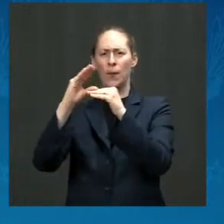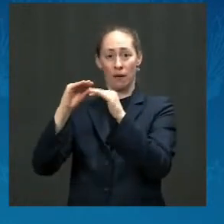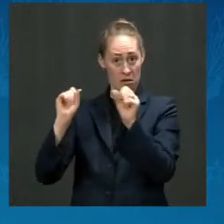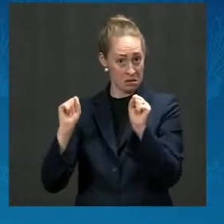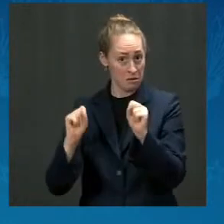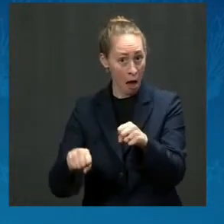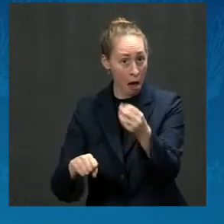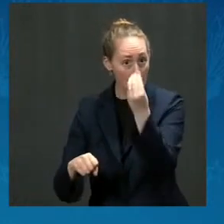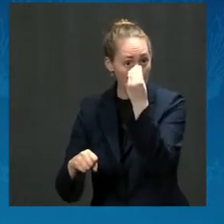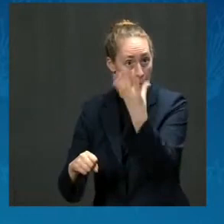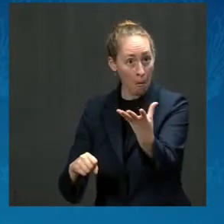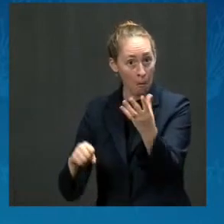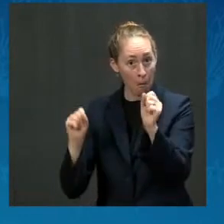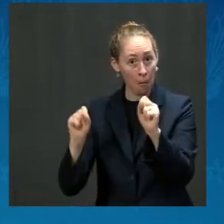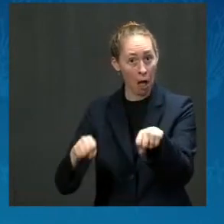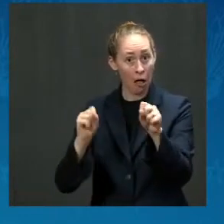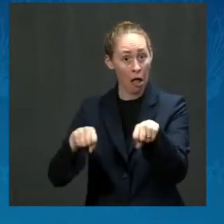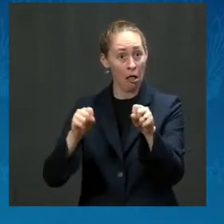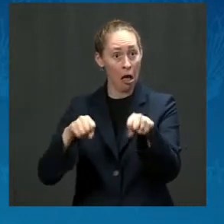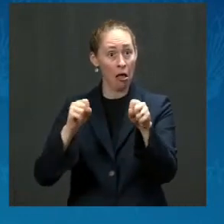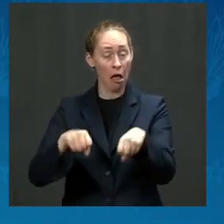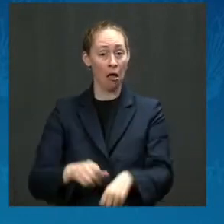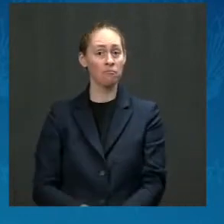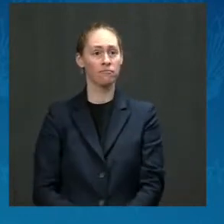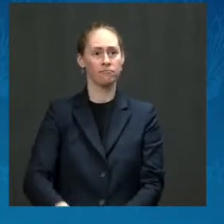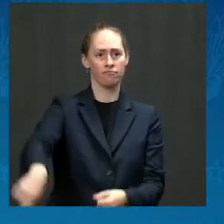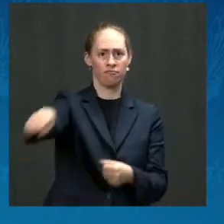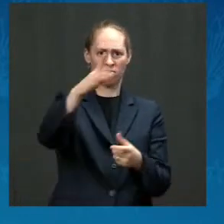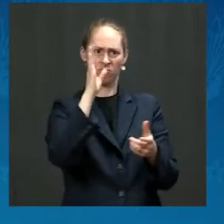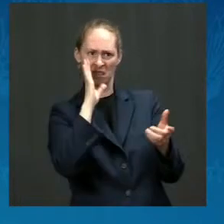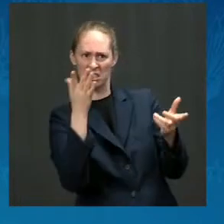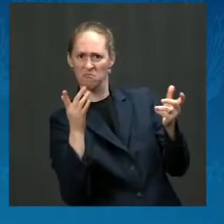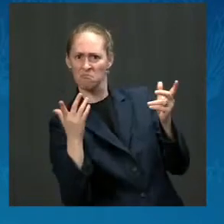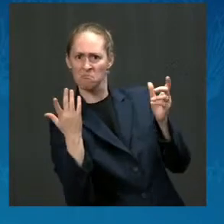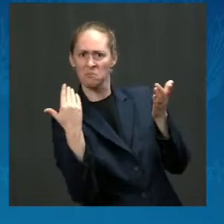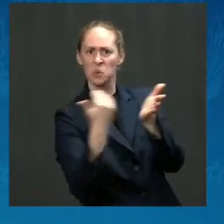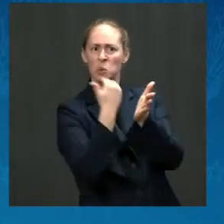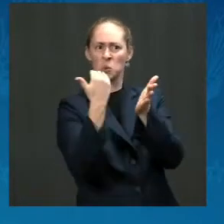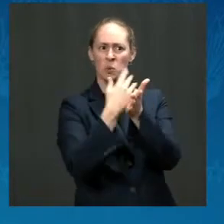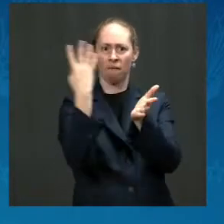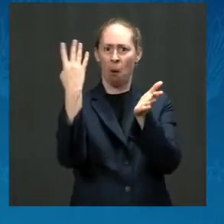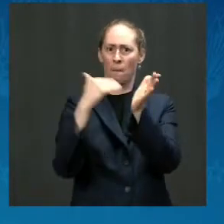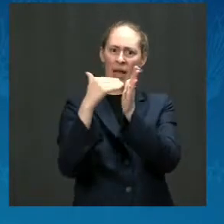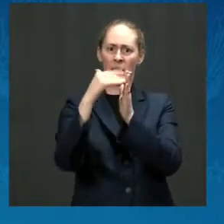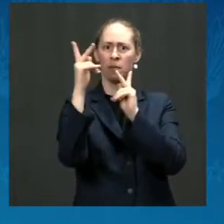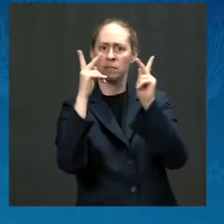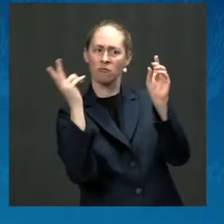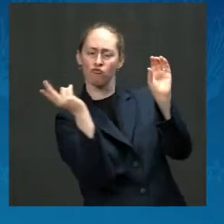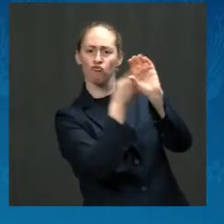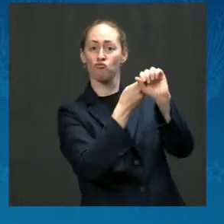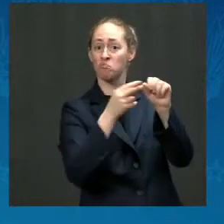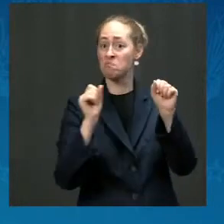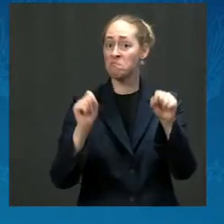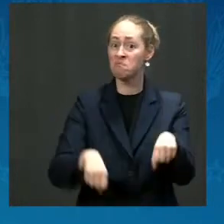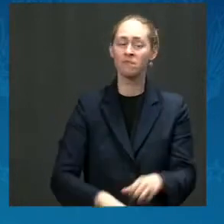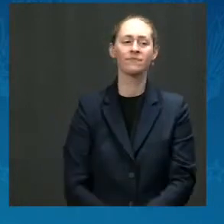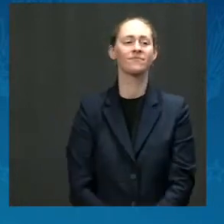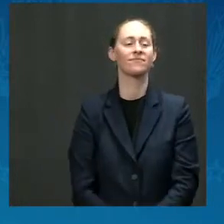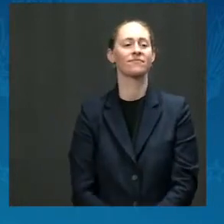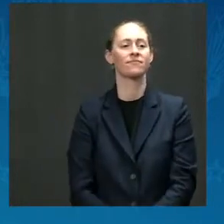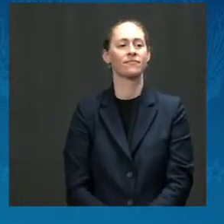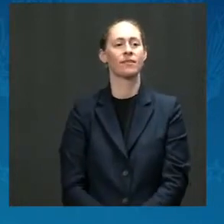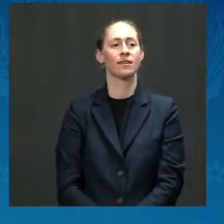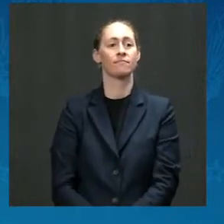million additional people will get covered. 4 million additional people. And the 9 million people currently saving